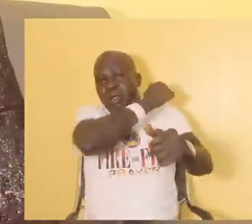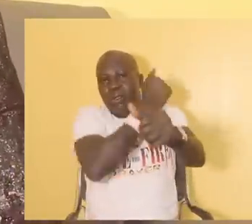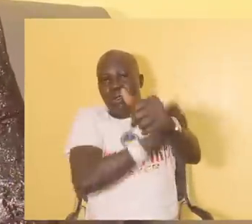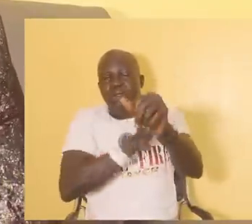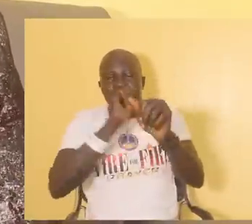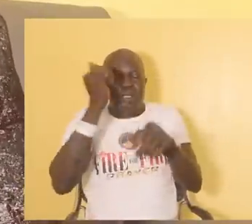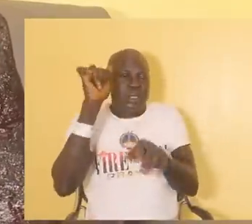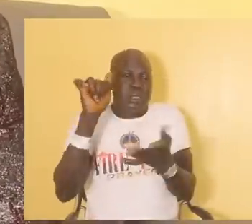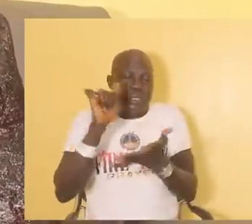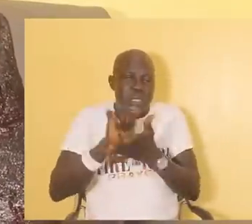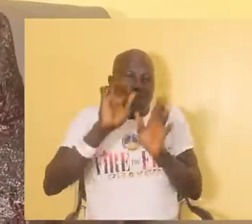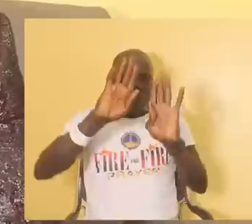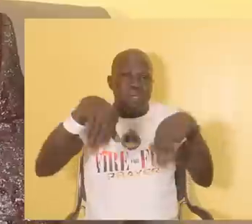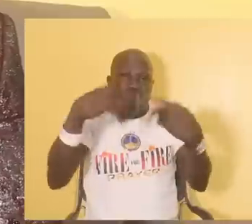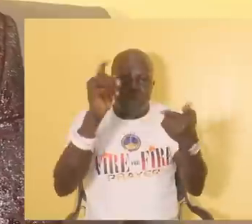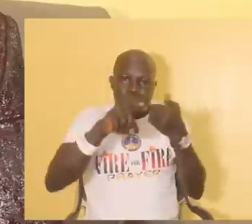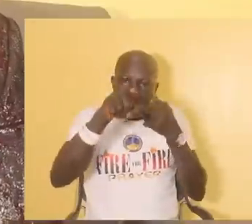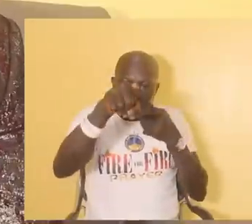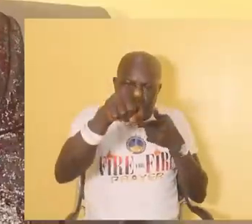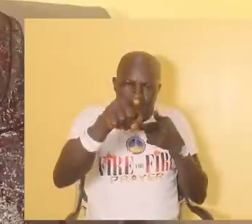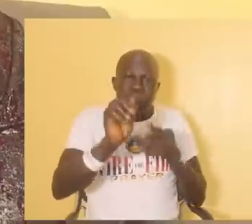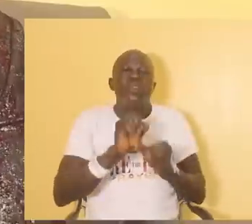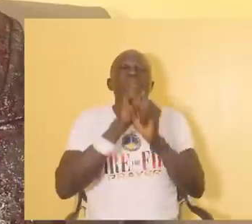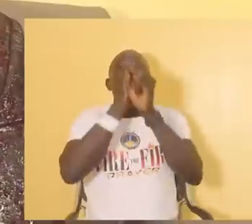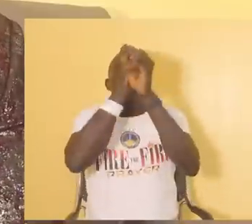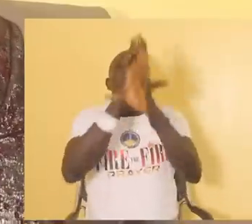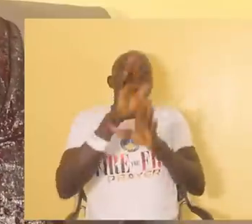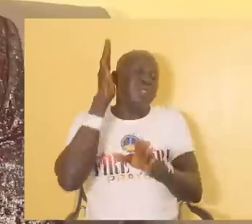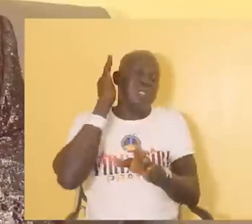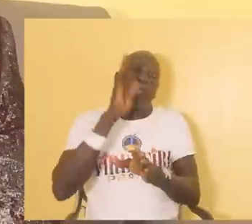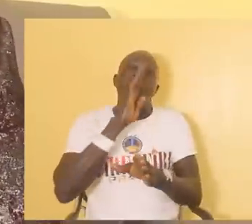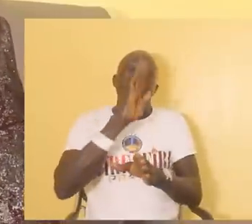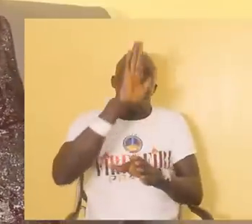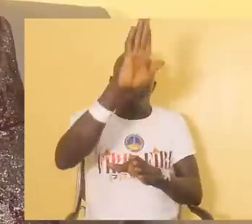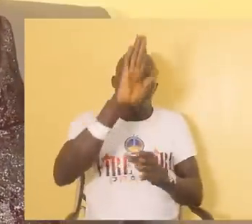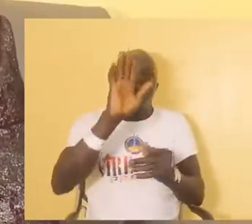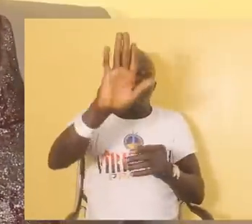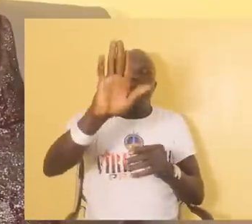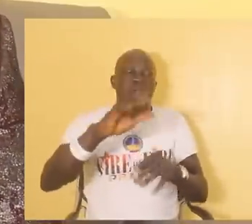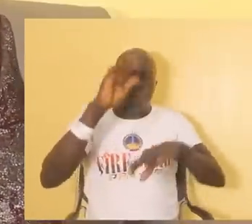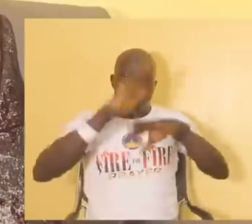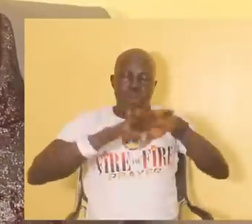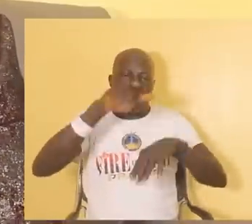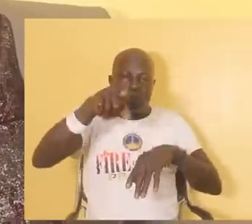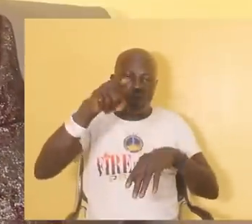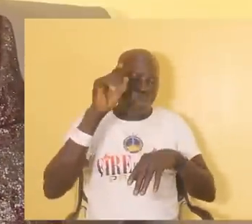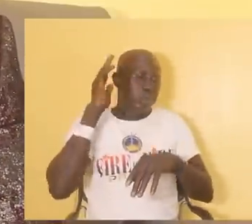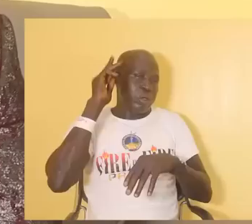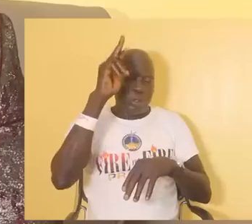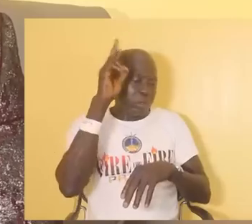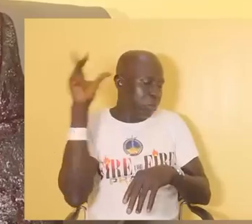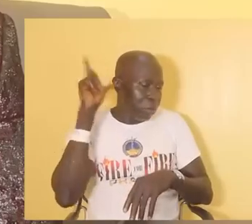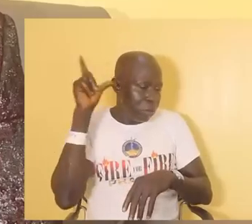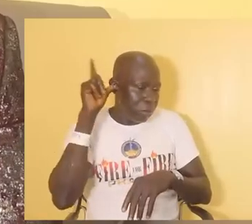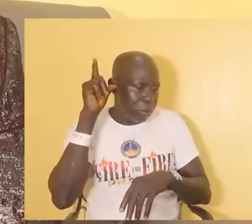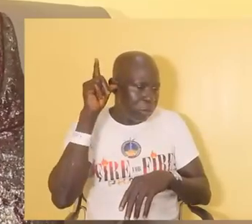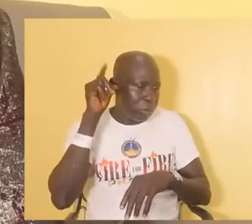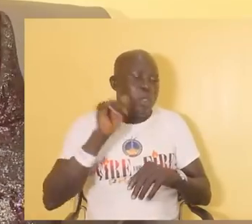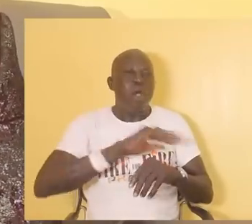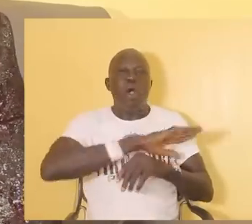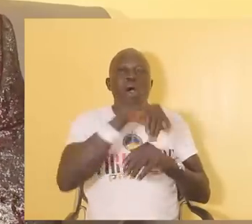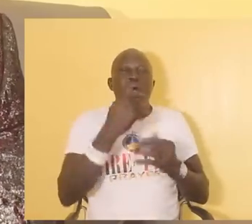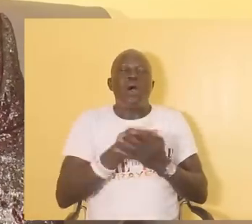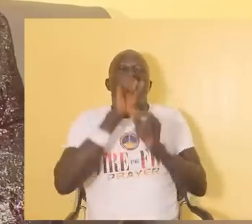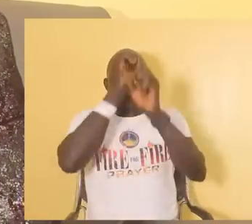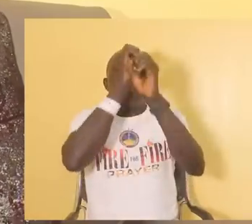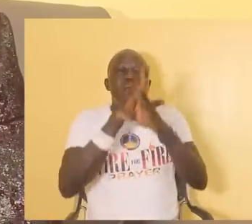pa fun oni one. And the Lord has given to you today. Ibukun won you de se sori re. All this blessing will come upon you. Ba mi sa. This is awon ibukun la